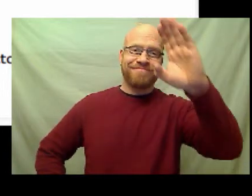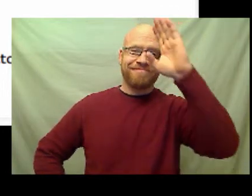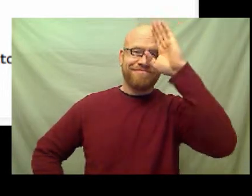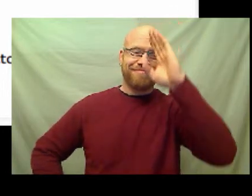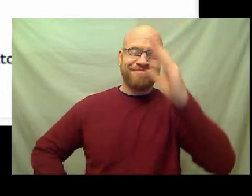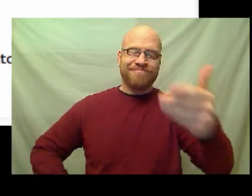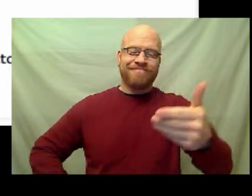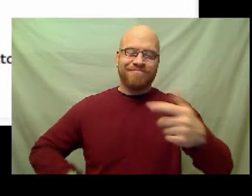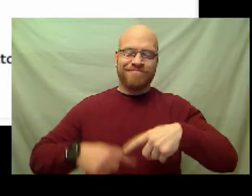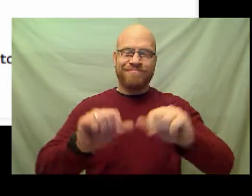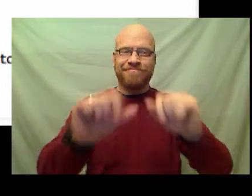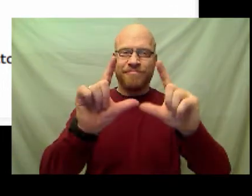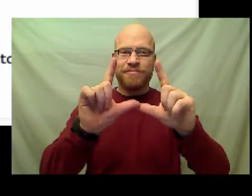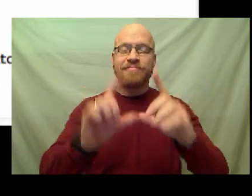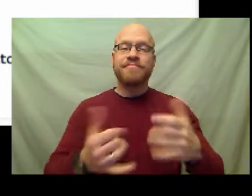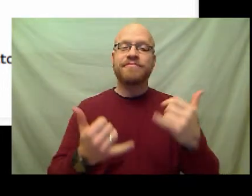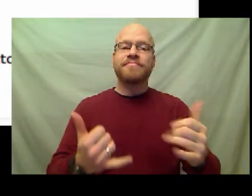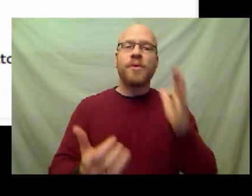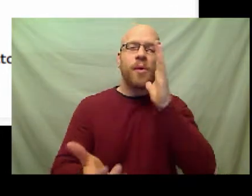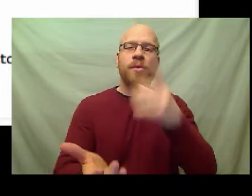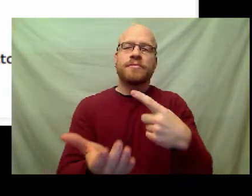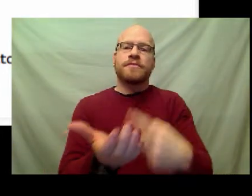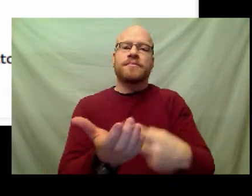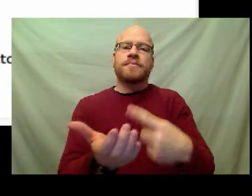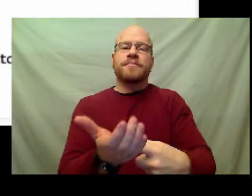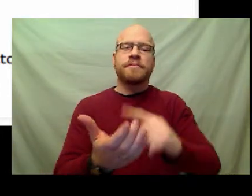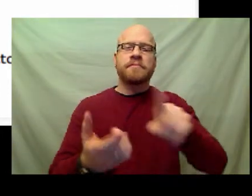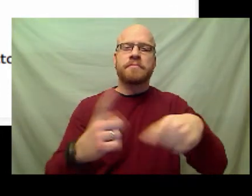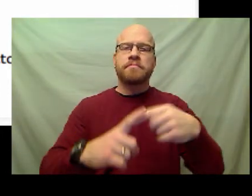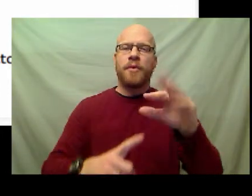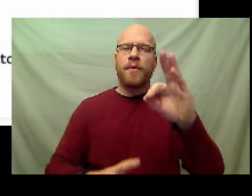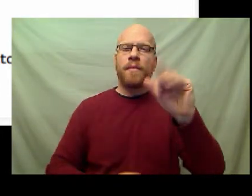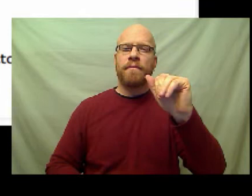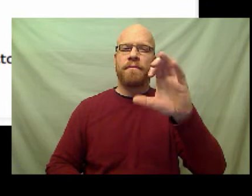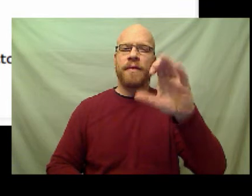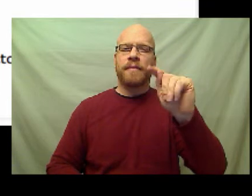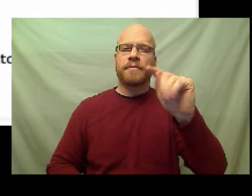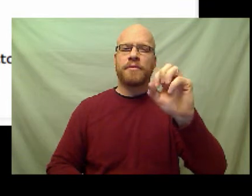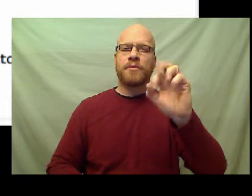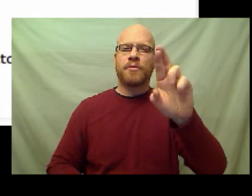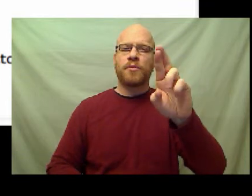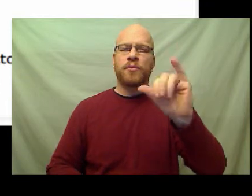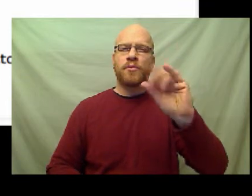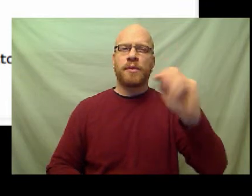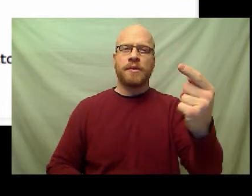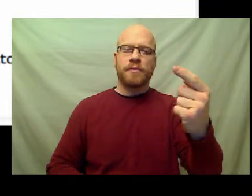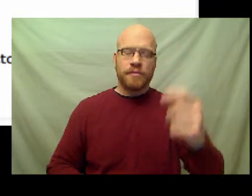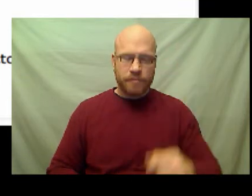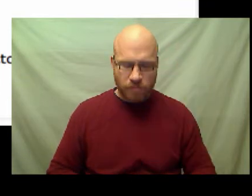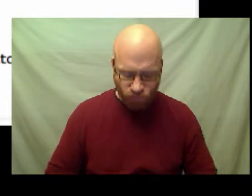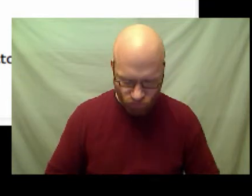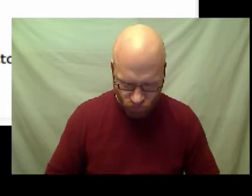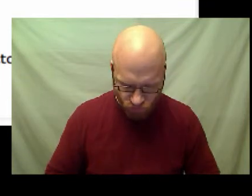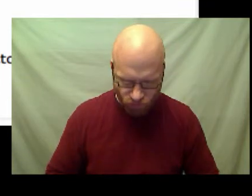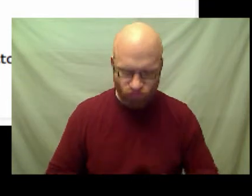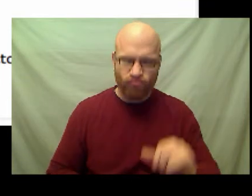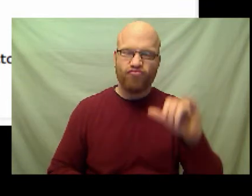Hello, welcome to this vlog. Today we're going to talk about factoring. Um,